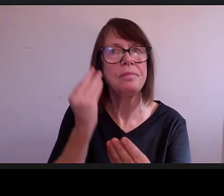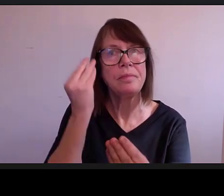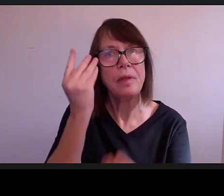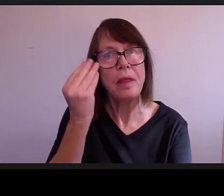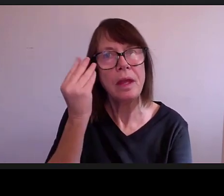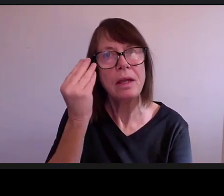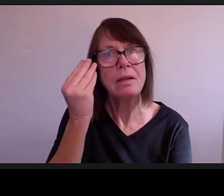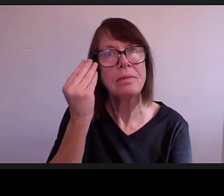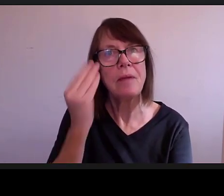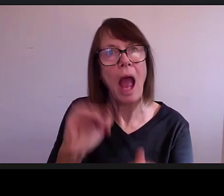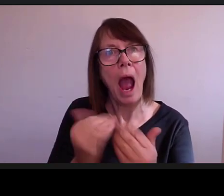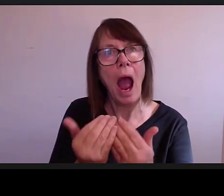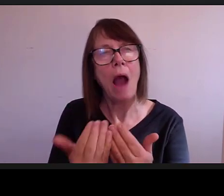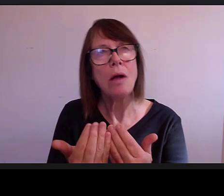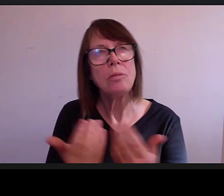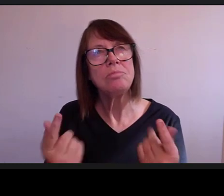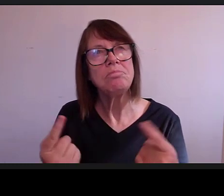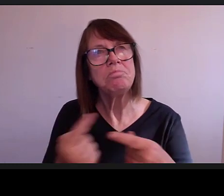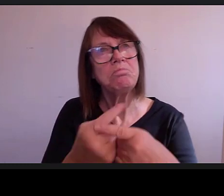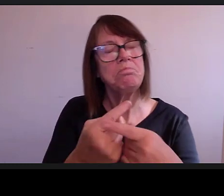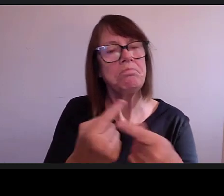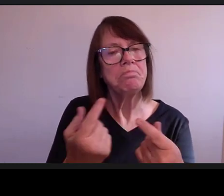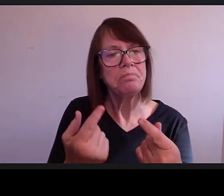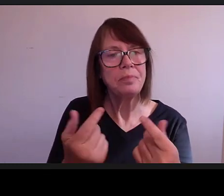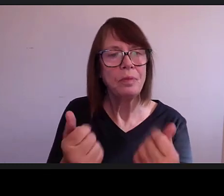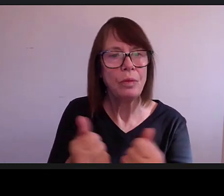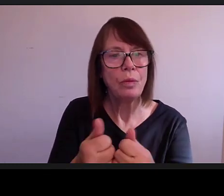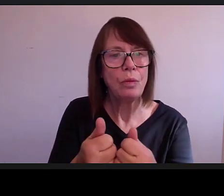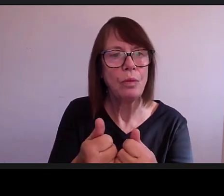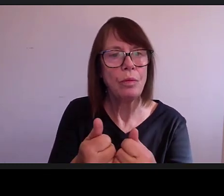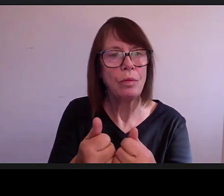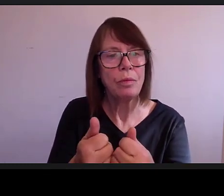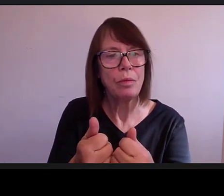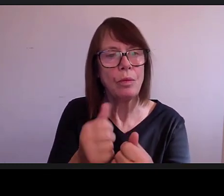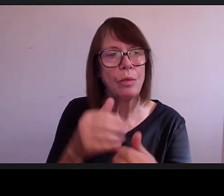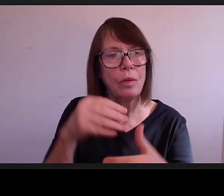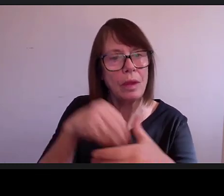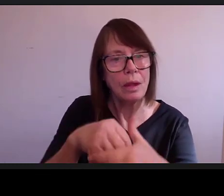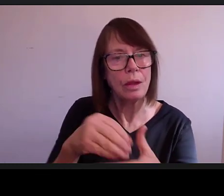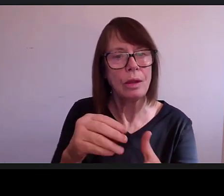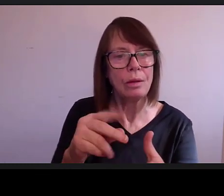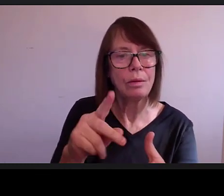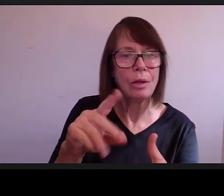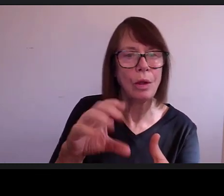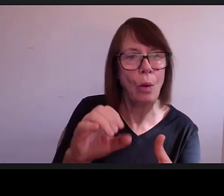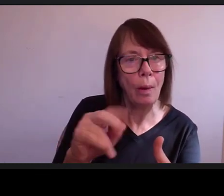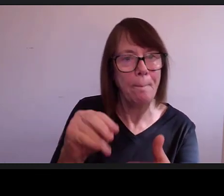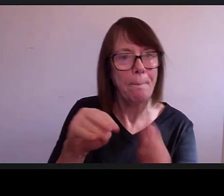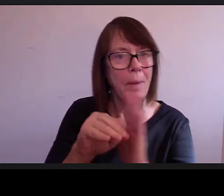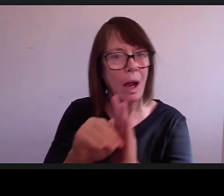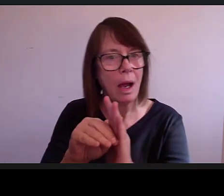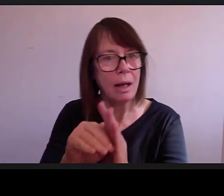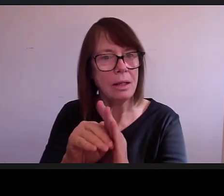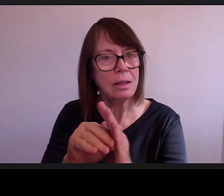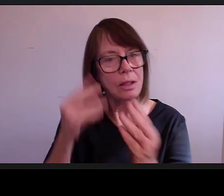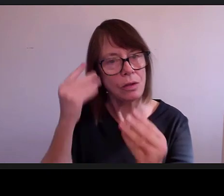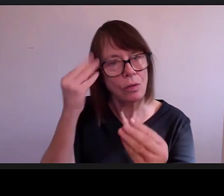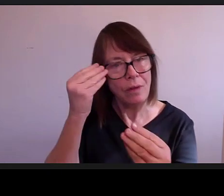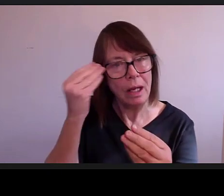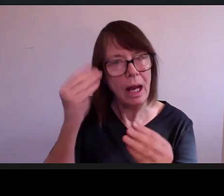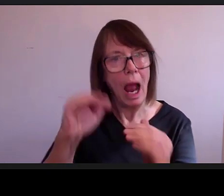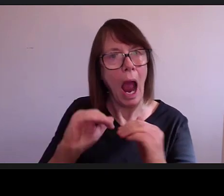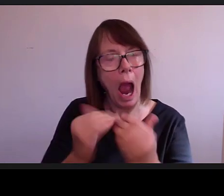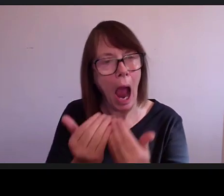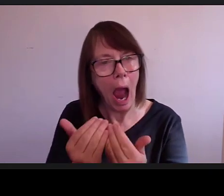that intersectionality within the COIN model is also reflected in the way that we learn